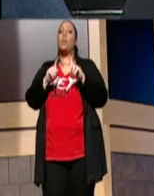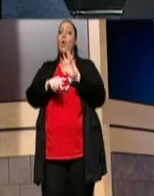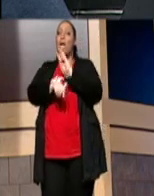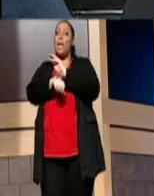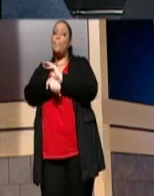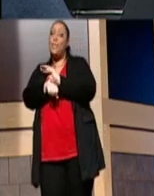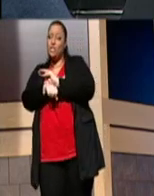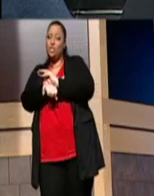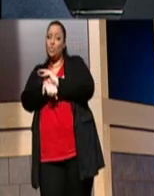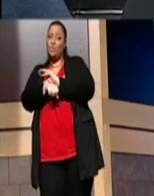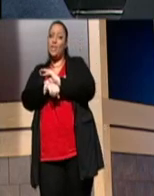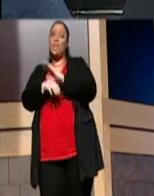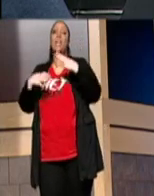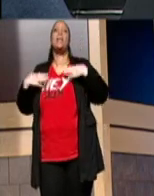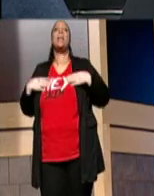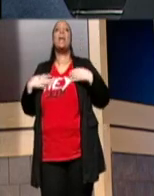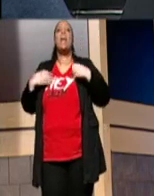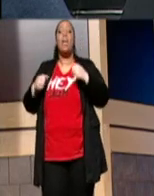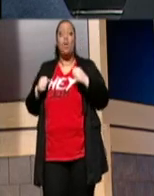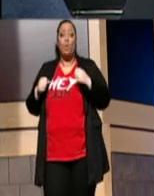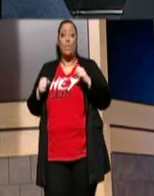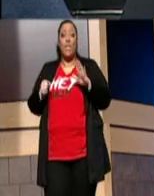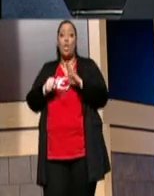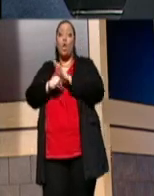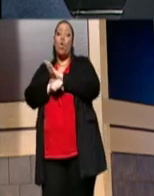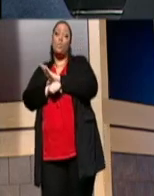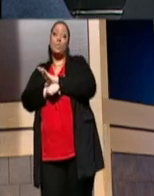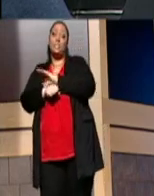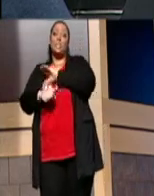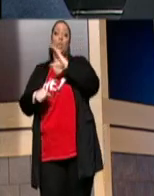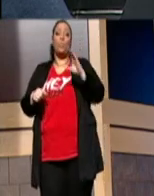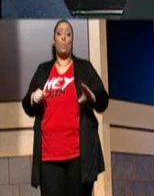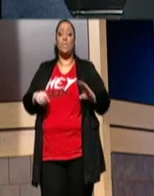ministering health and wholeness to the body of Christ and to the